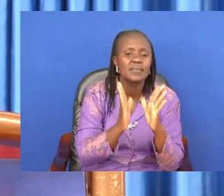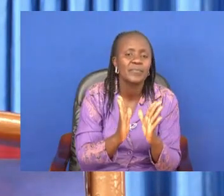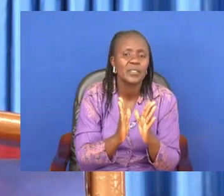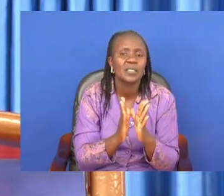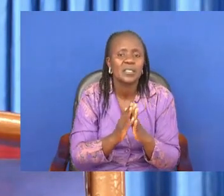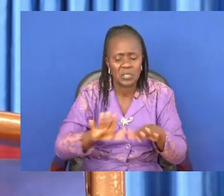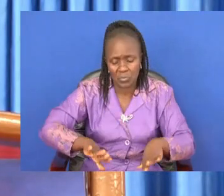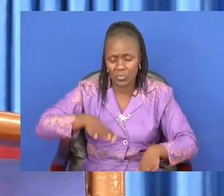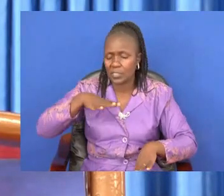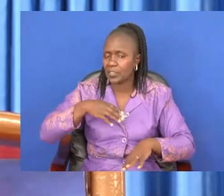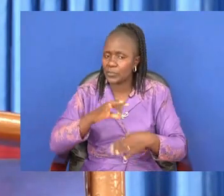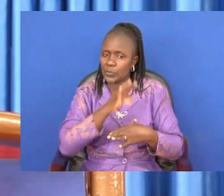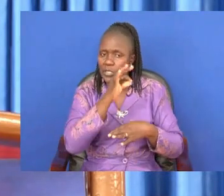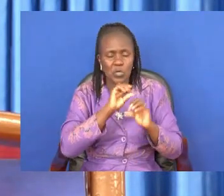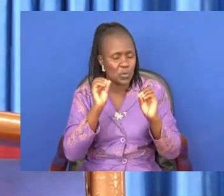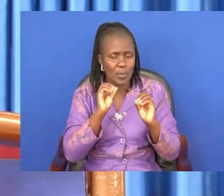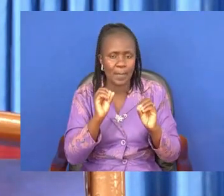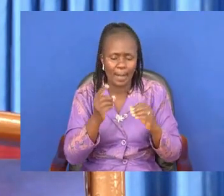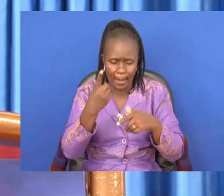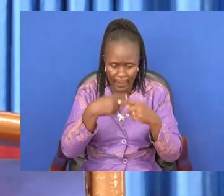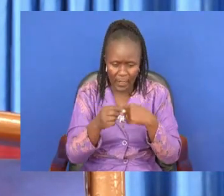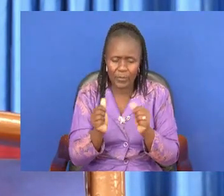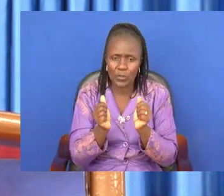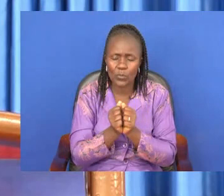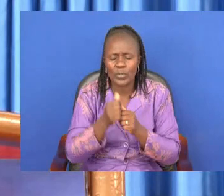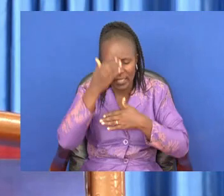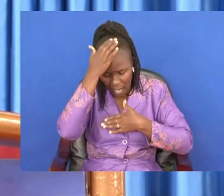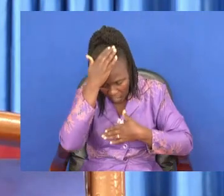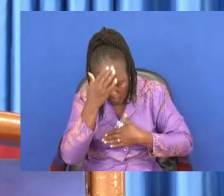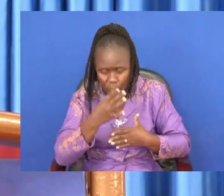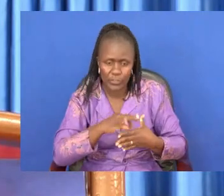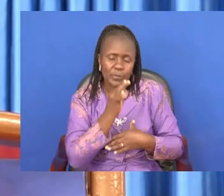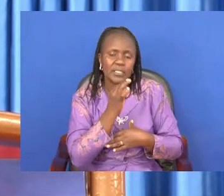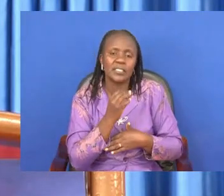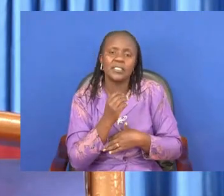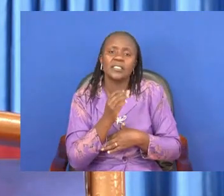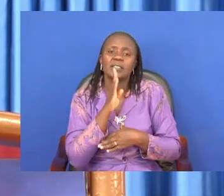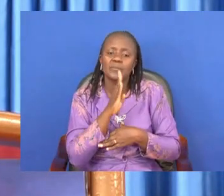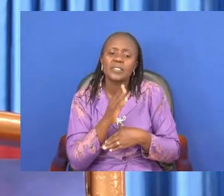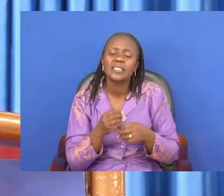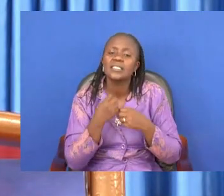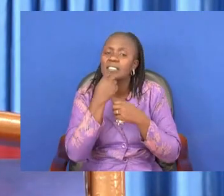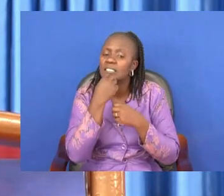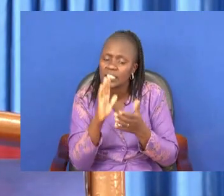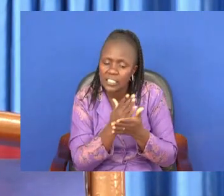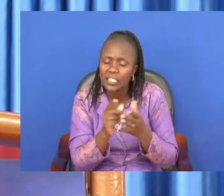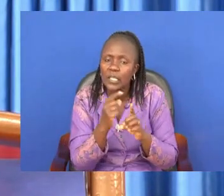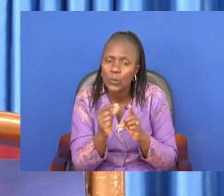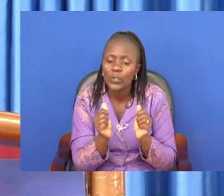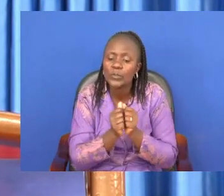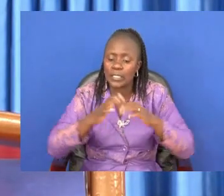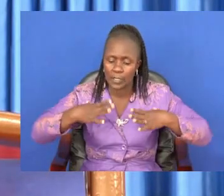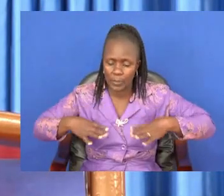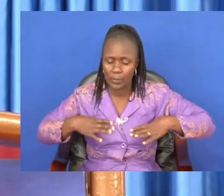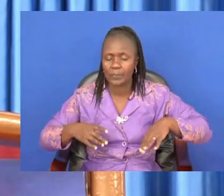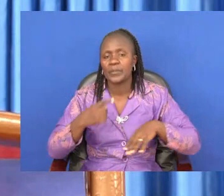with a boastful spirit, but he's coming in with a very humble spirit so that he can be able to pass the message to these people.